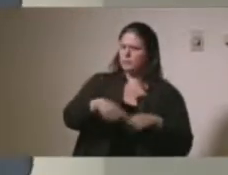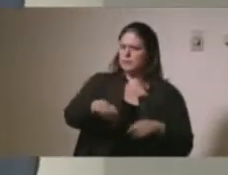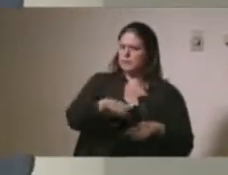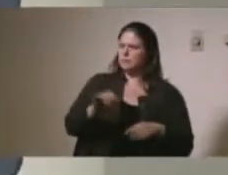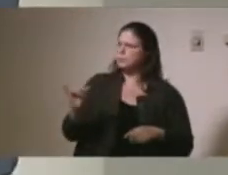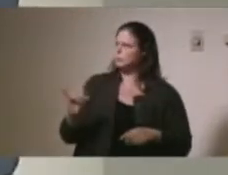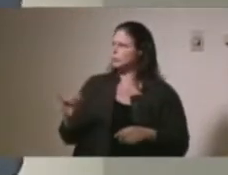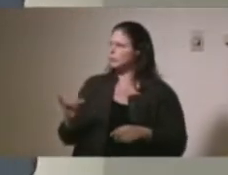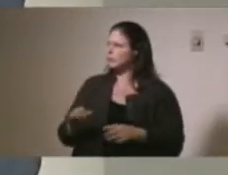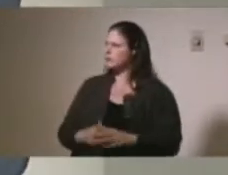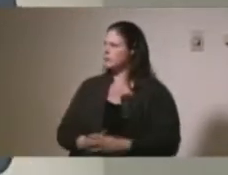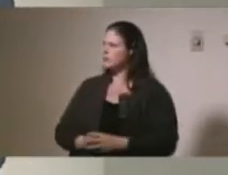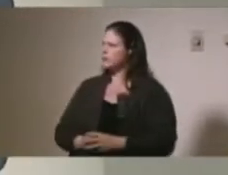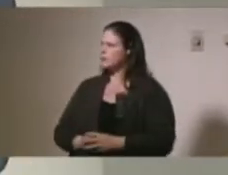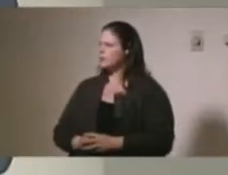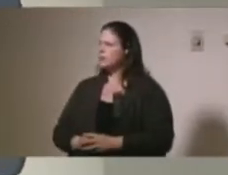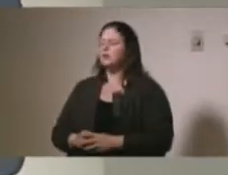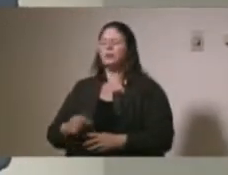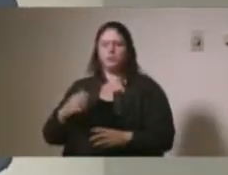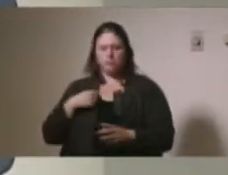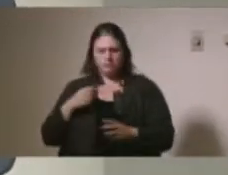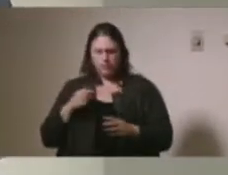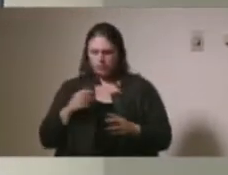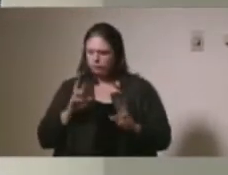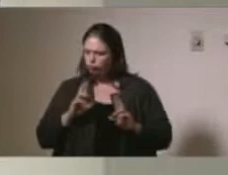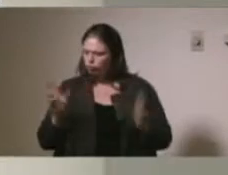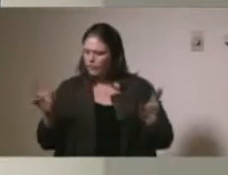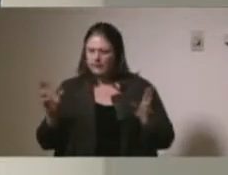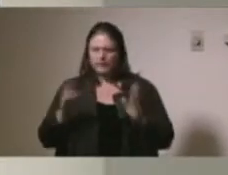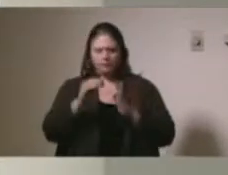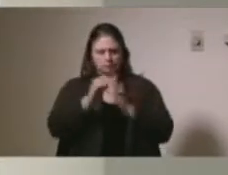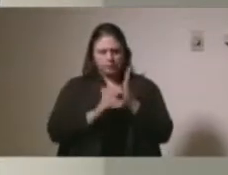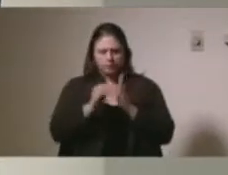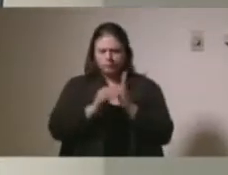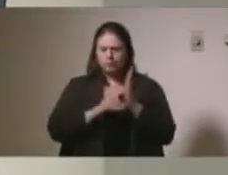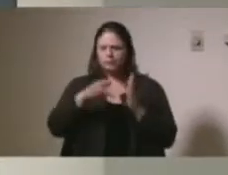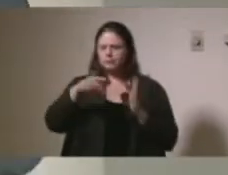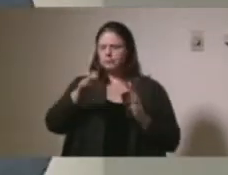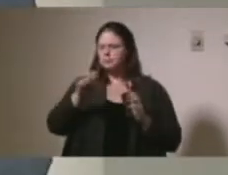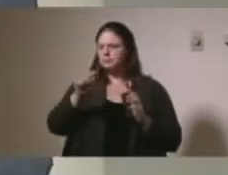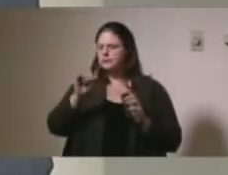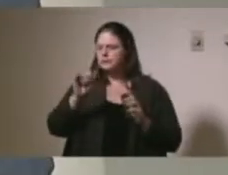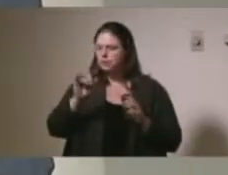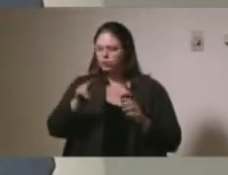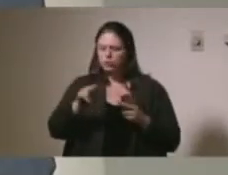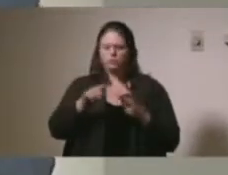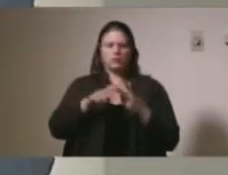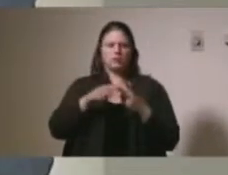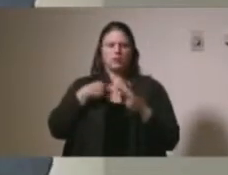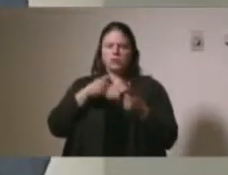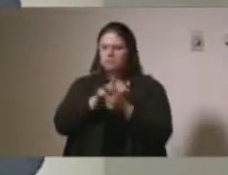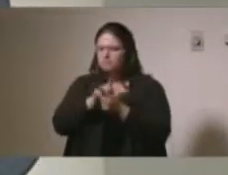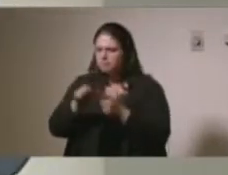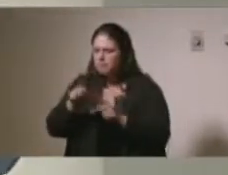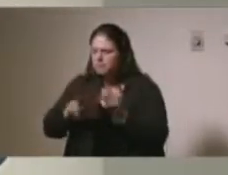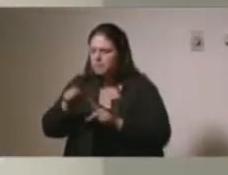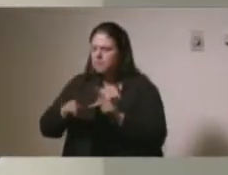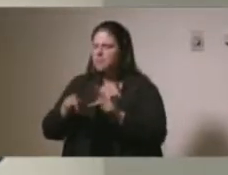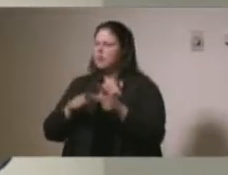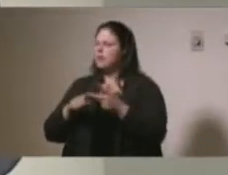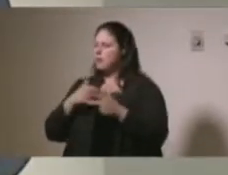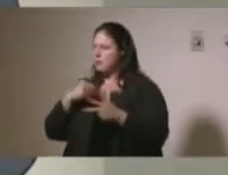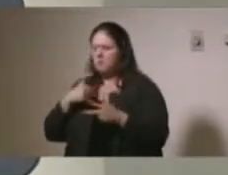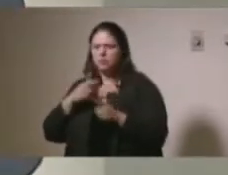So we've been preparing petitions. We've been meeting people. Our members are going door to door. We've